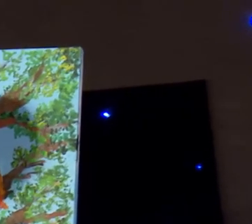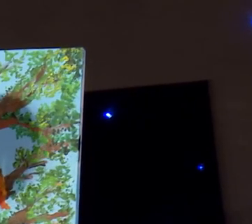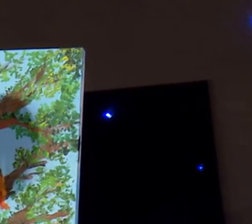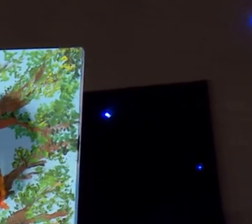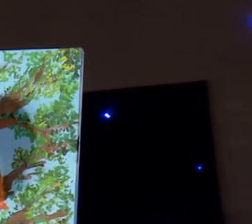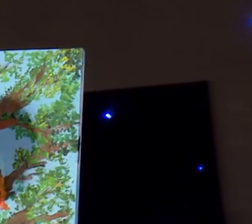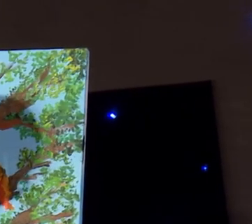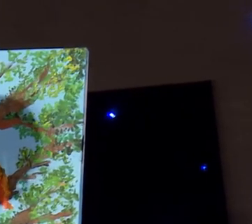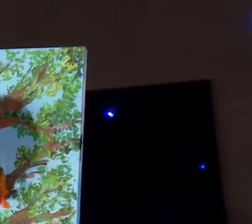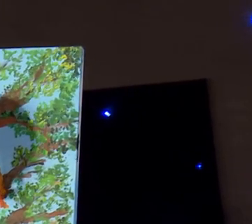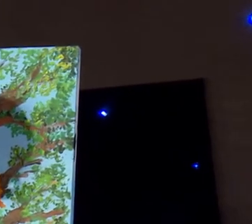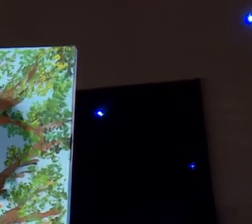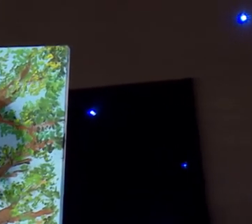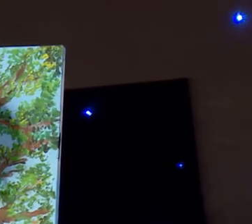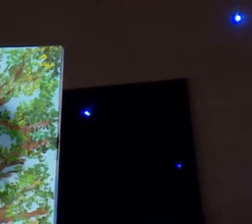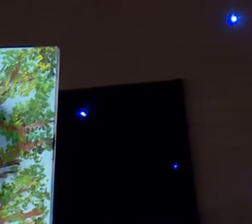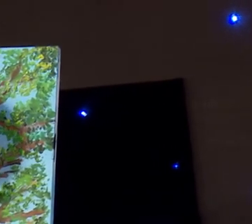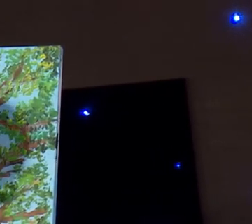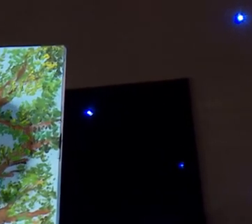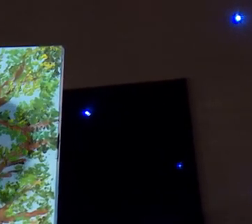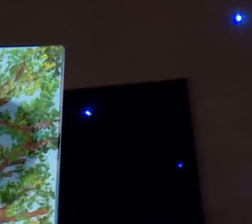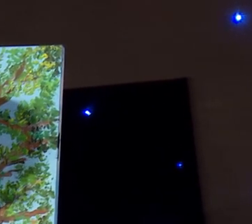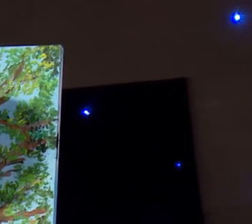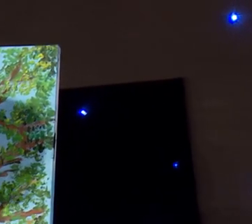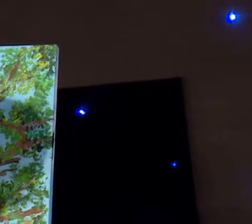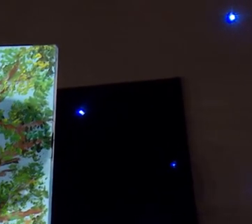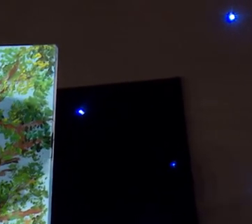Right? We definitely need bright children,